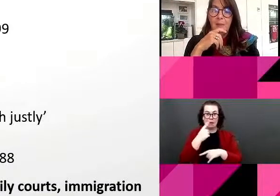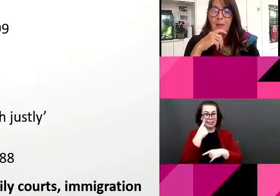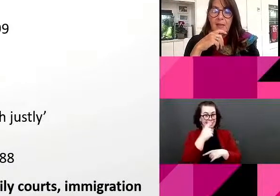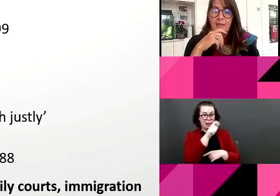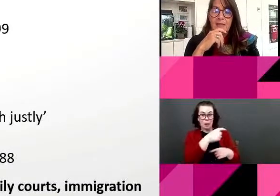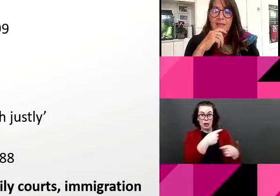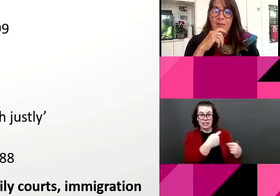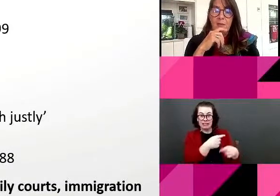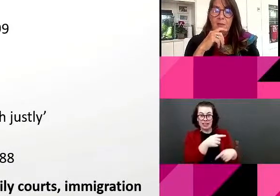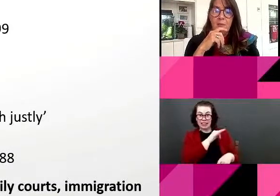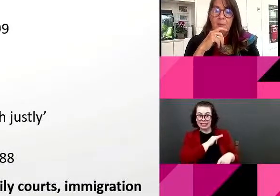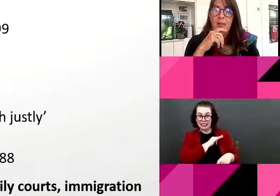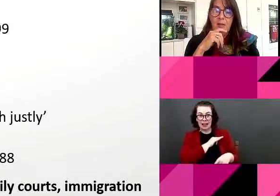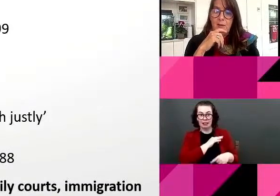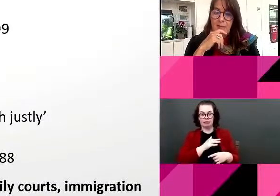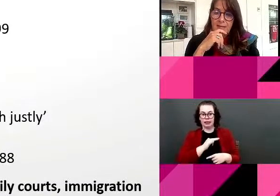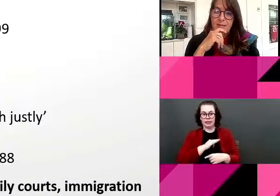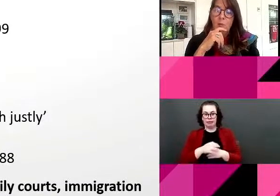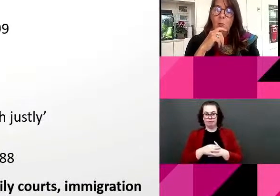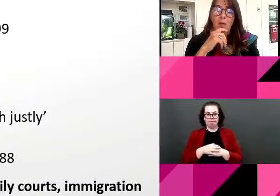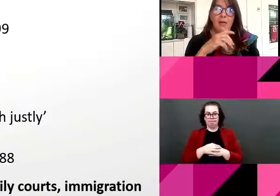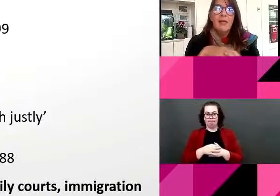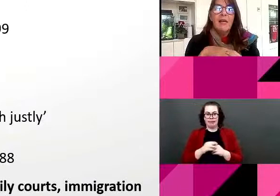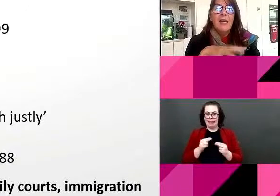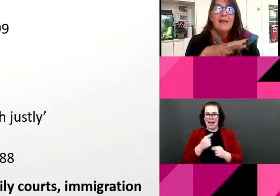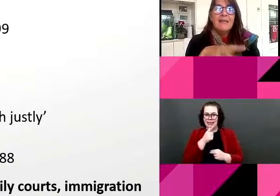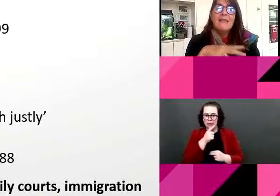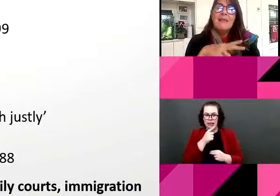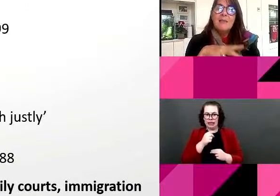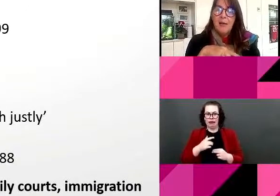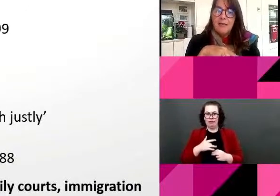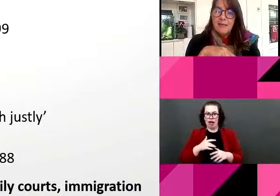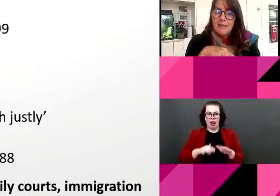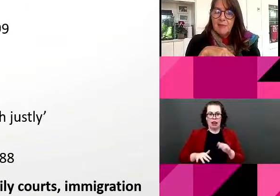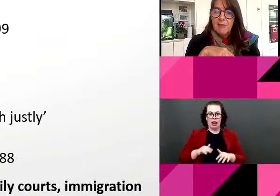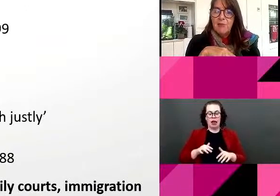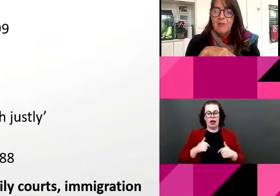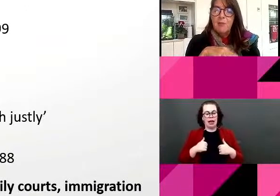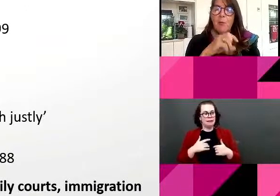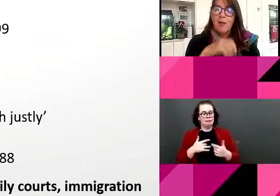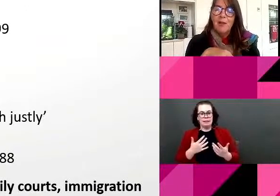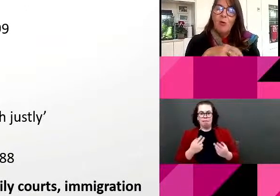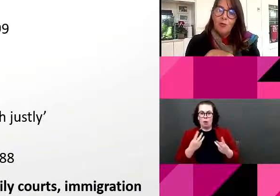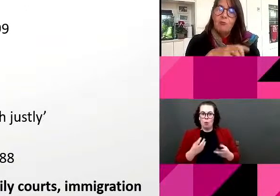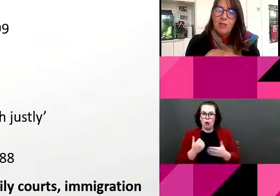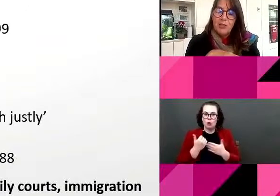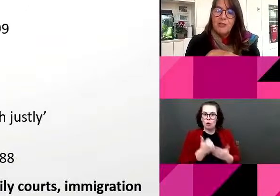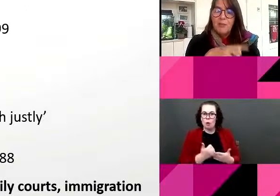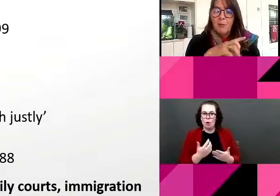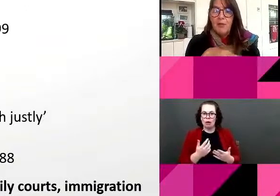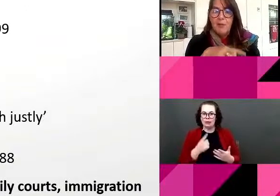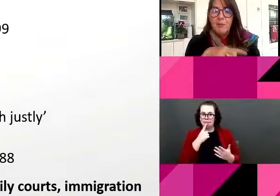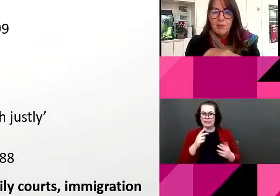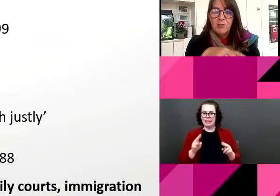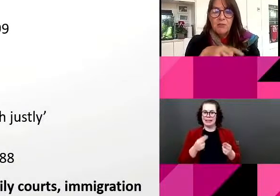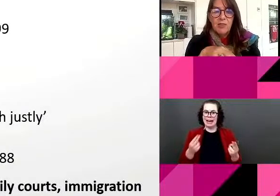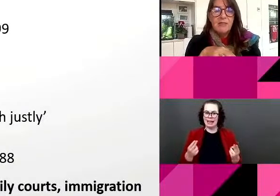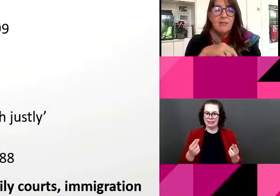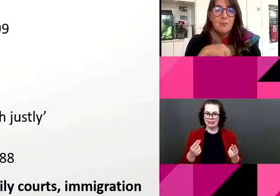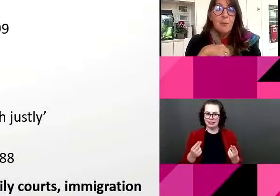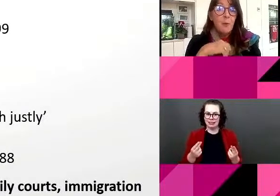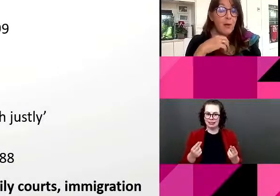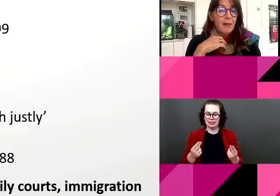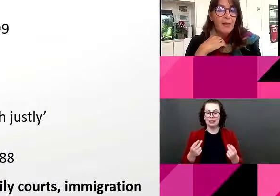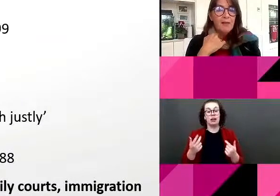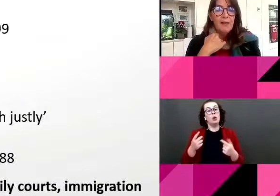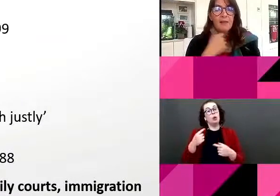trial. So many of us work as independent intermediaries, but we are not registered by the Ministry of